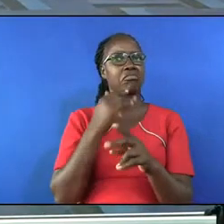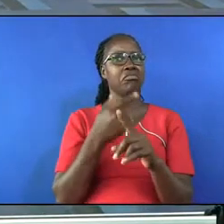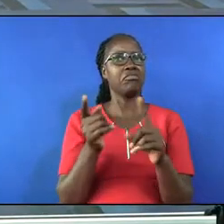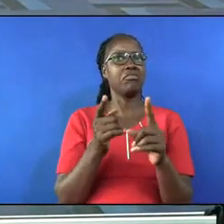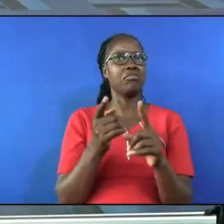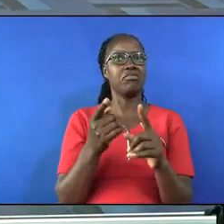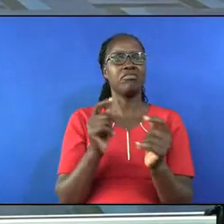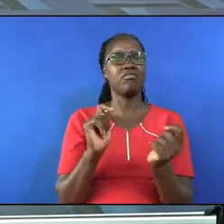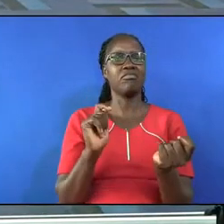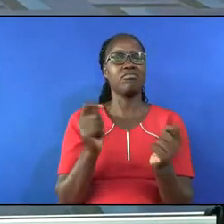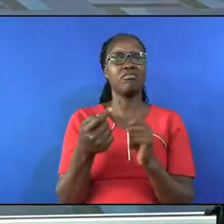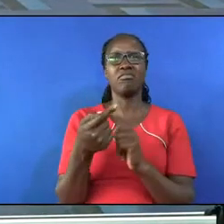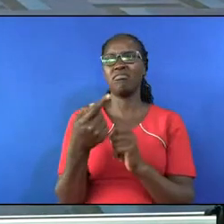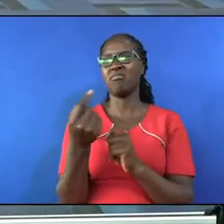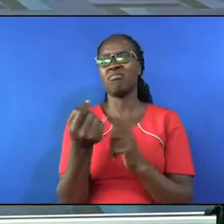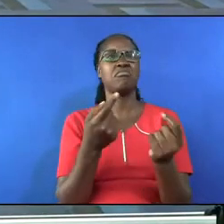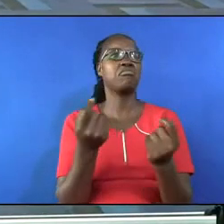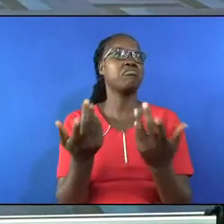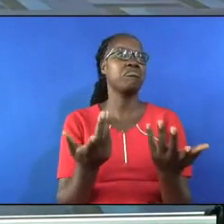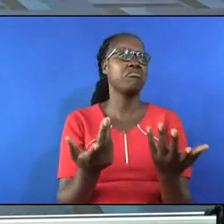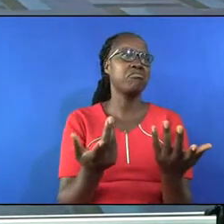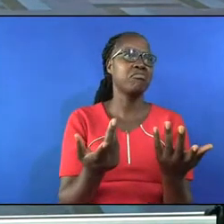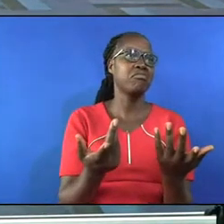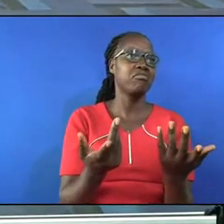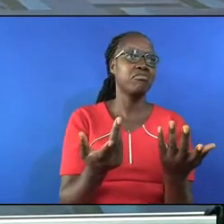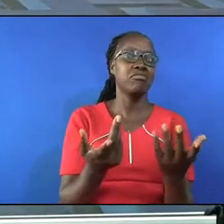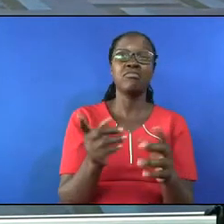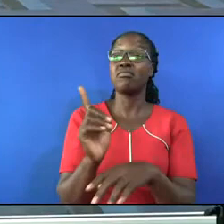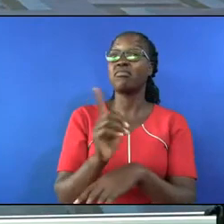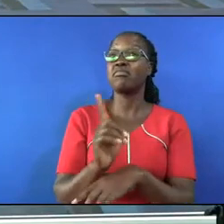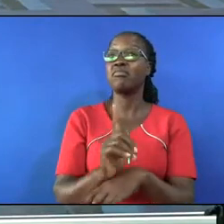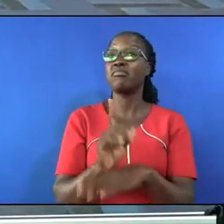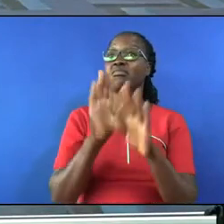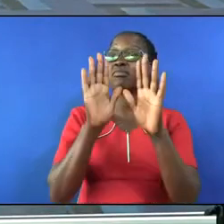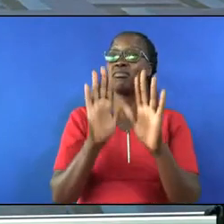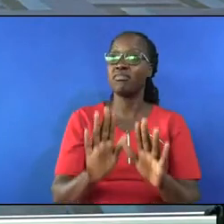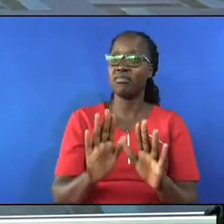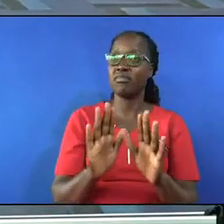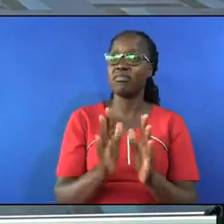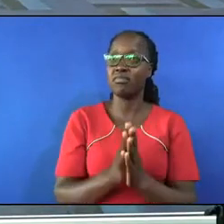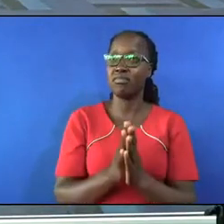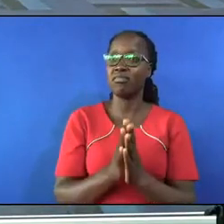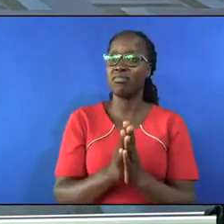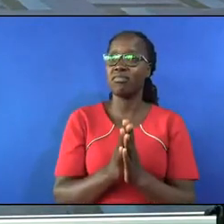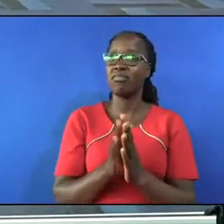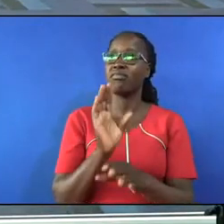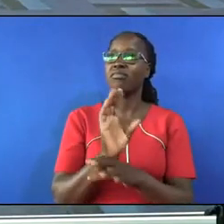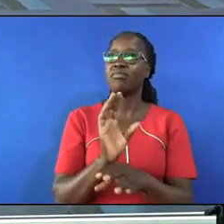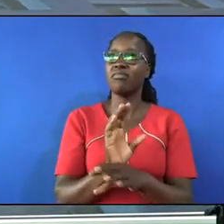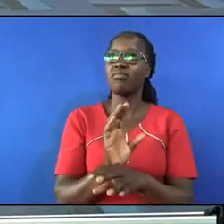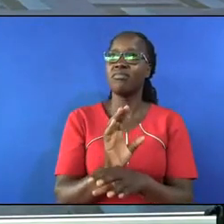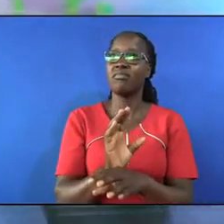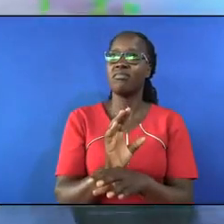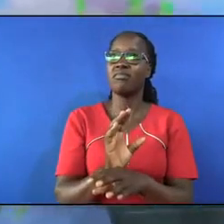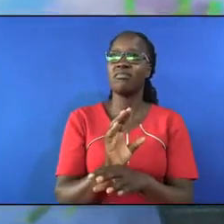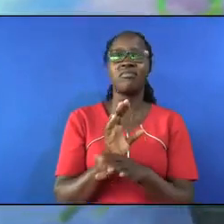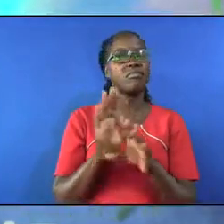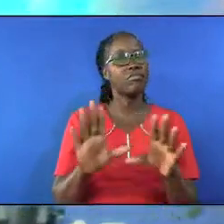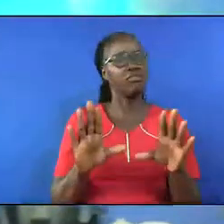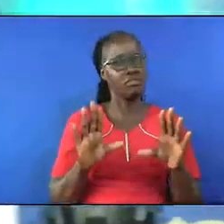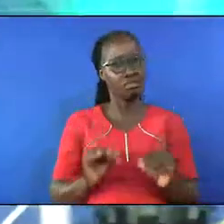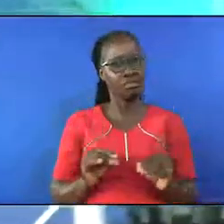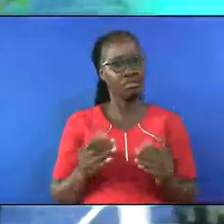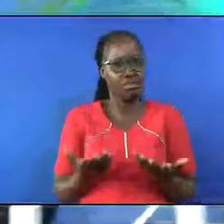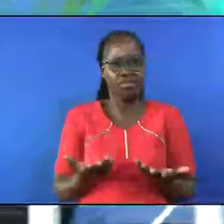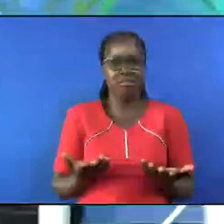slight correction and discipline when it's necessary from an elder in the church should be accepted. I